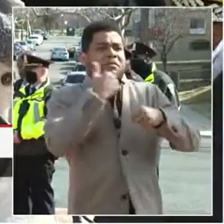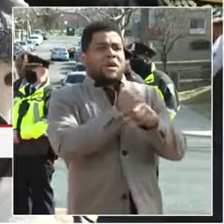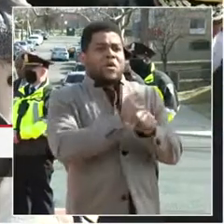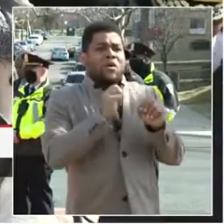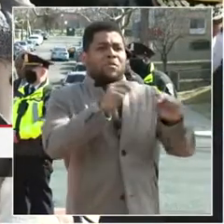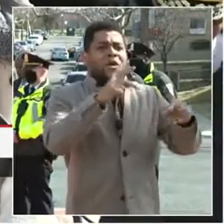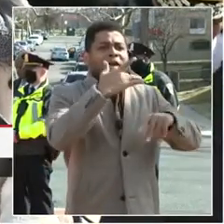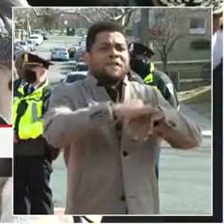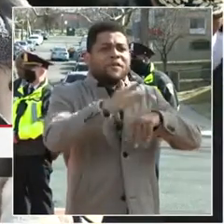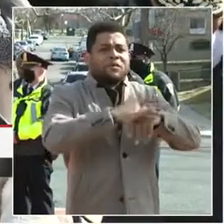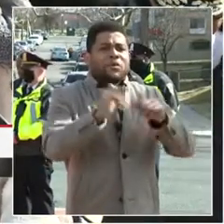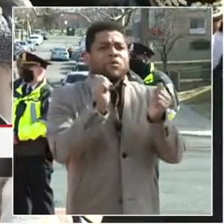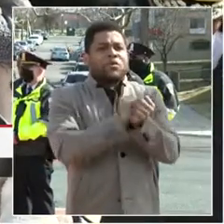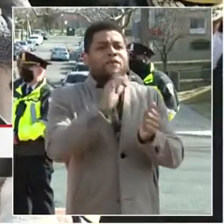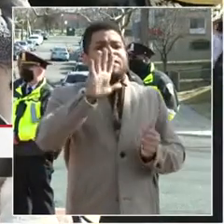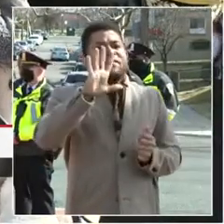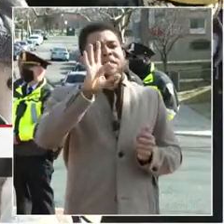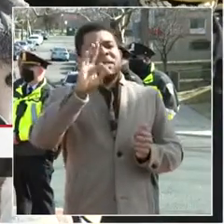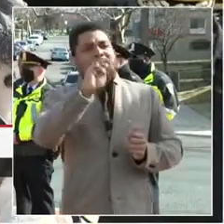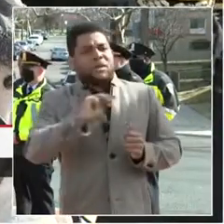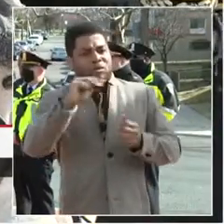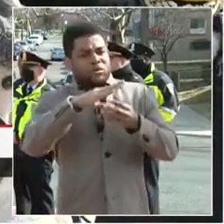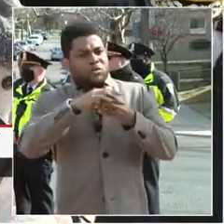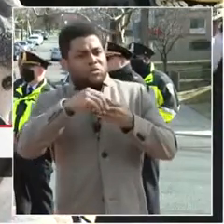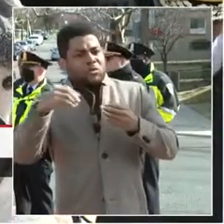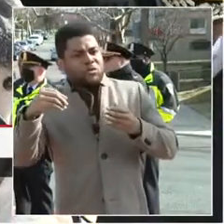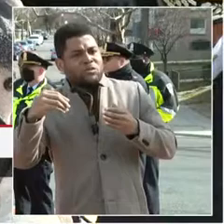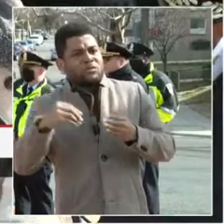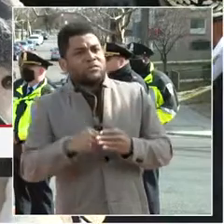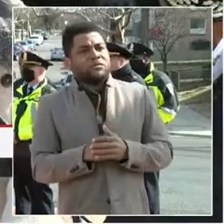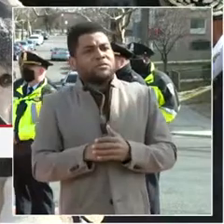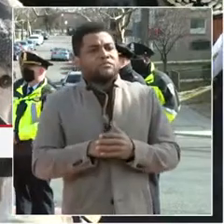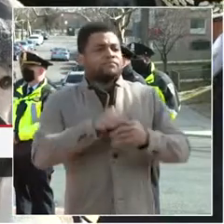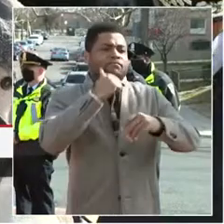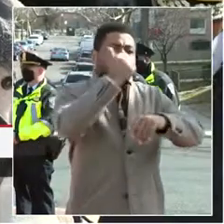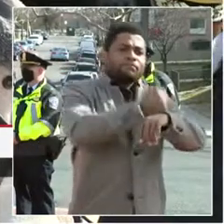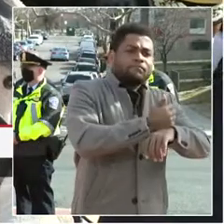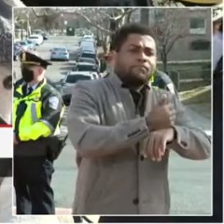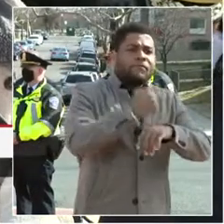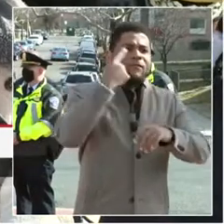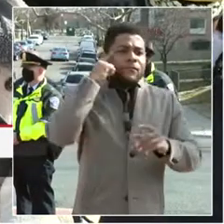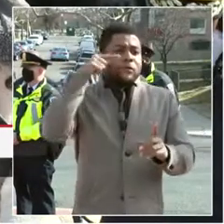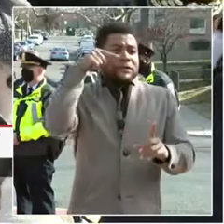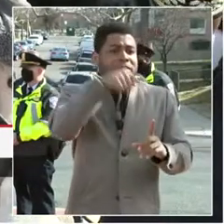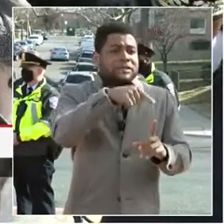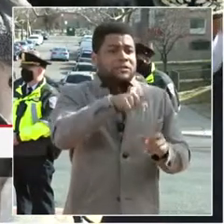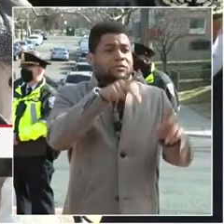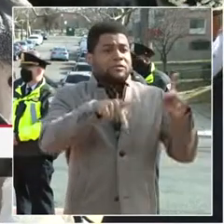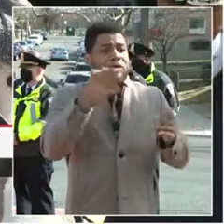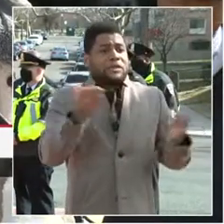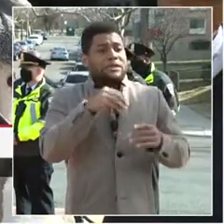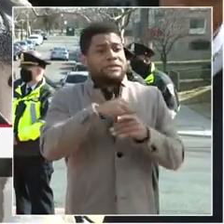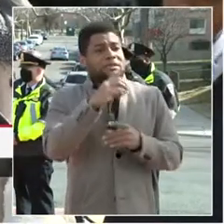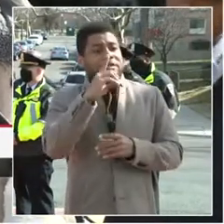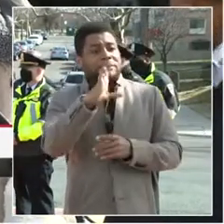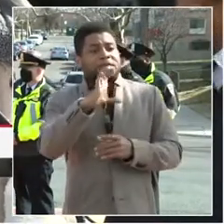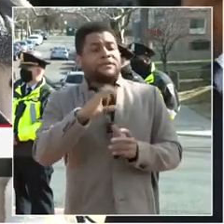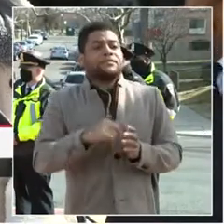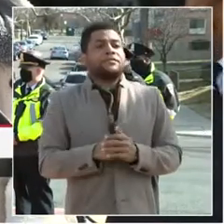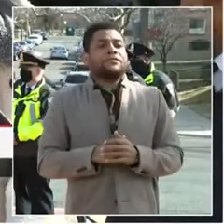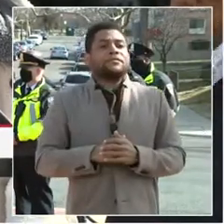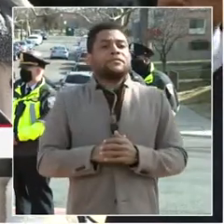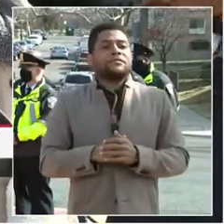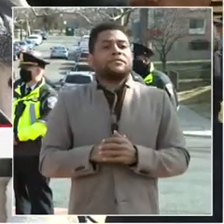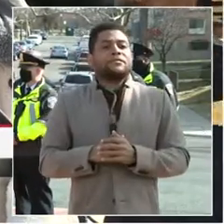$59 million that has been committed to this particular population, those are available to the